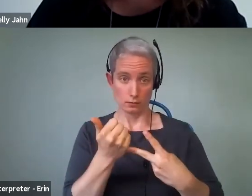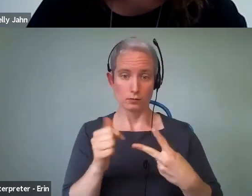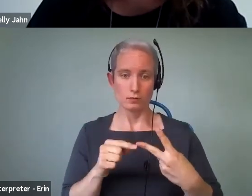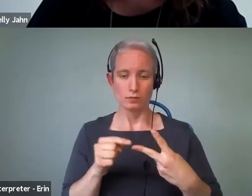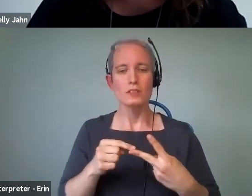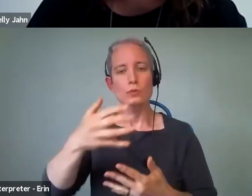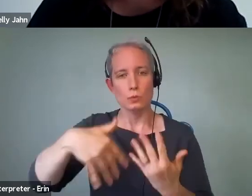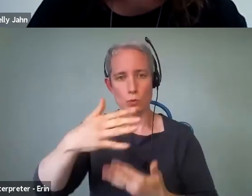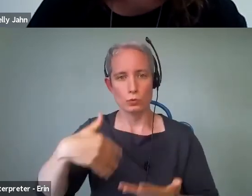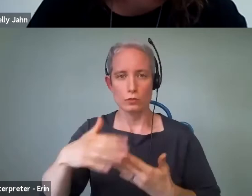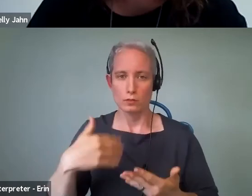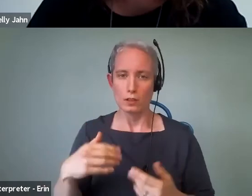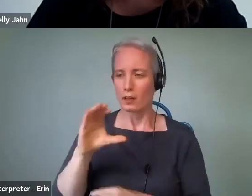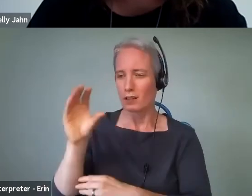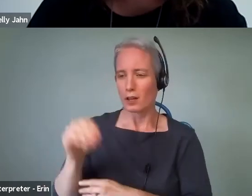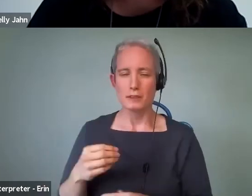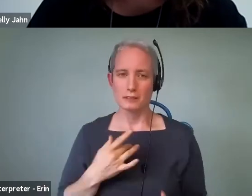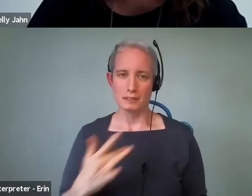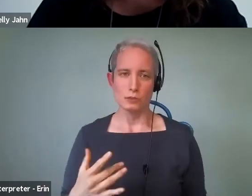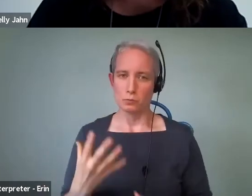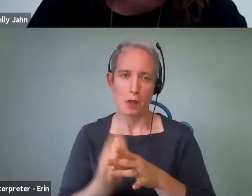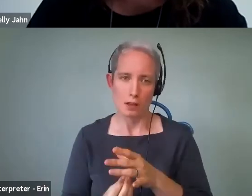part. That's why people want to go to work.